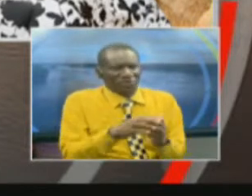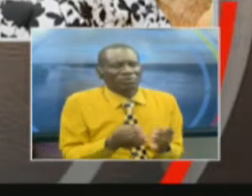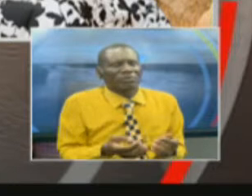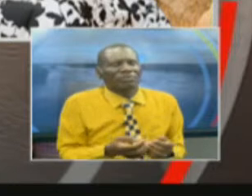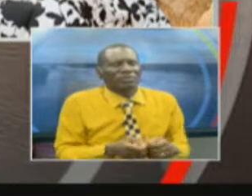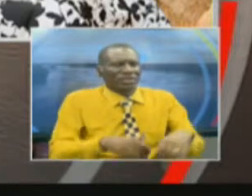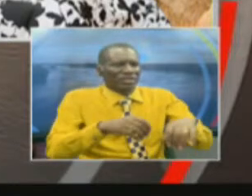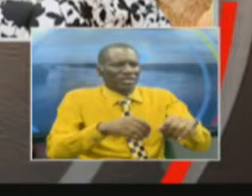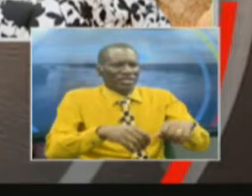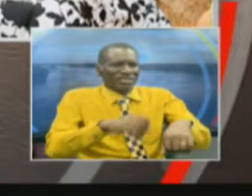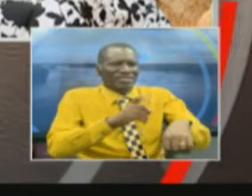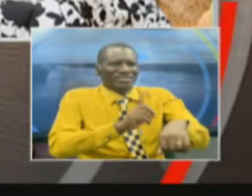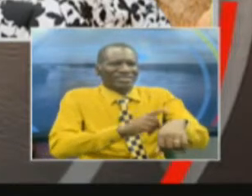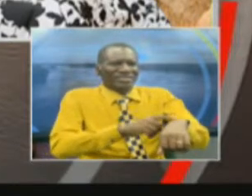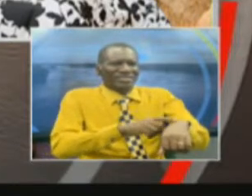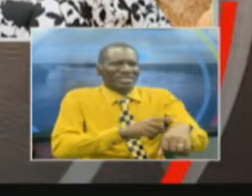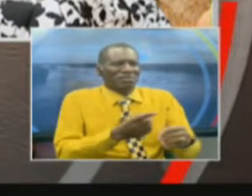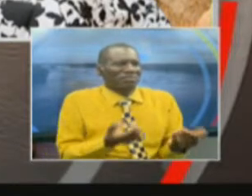When it